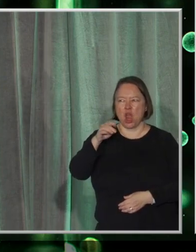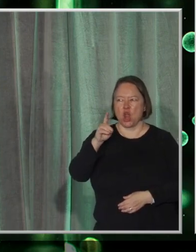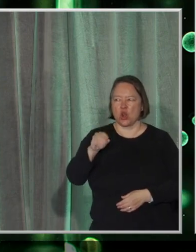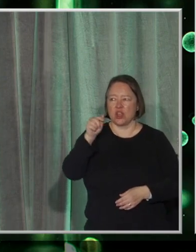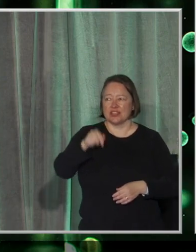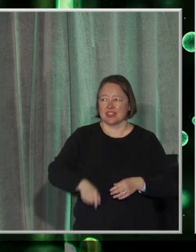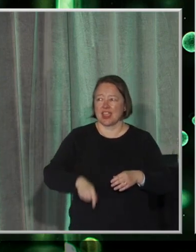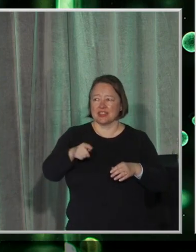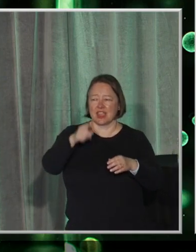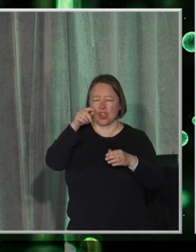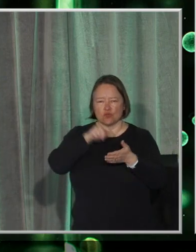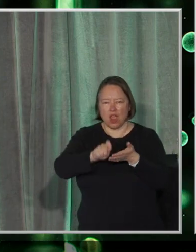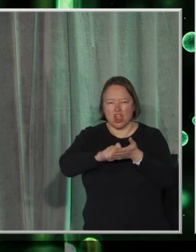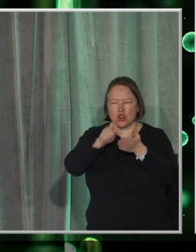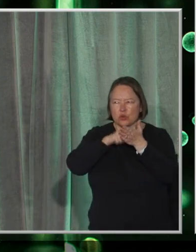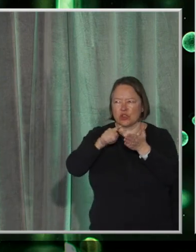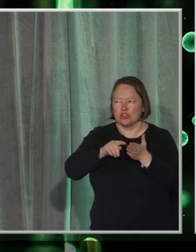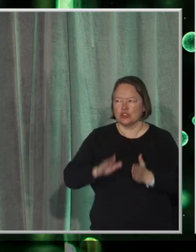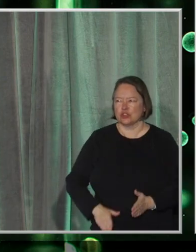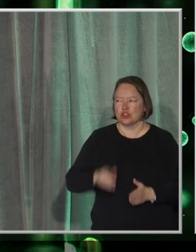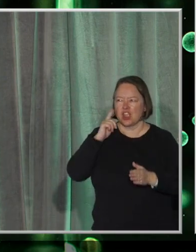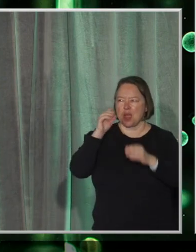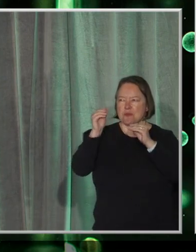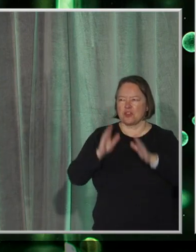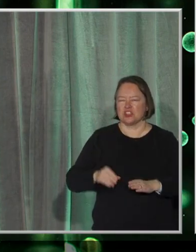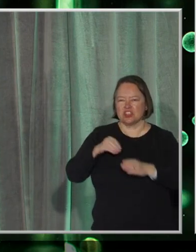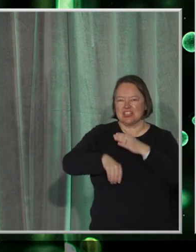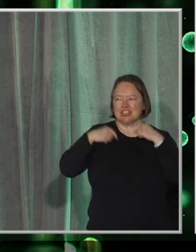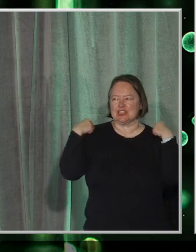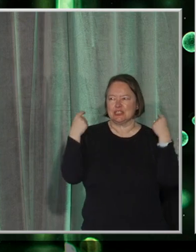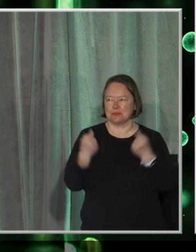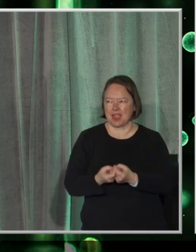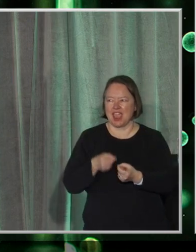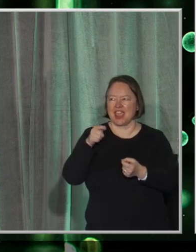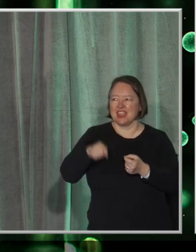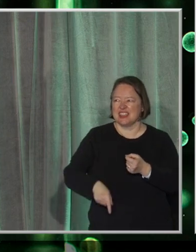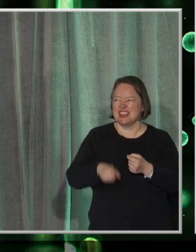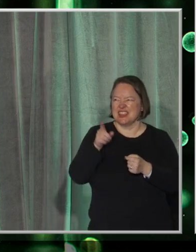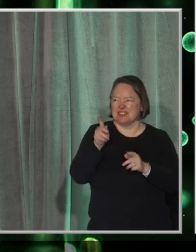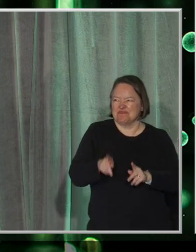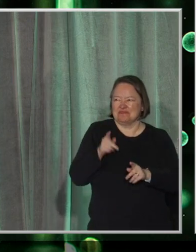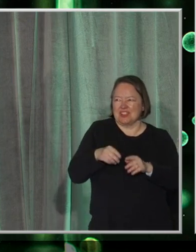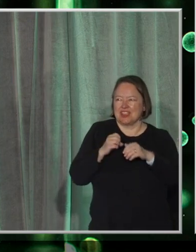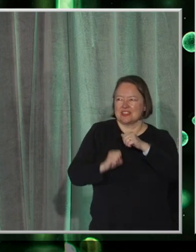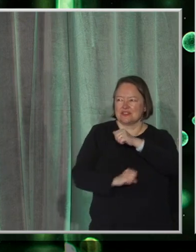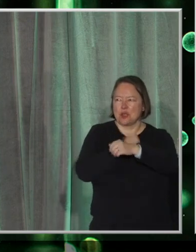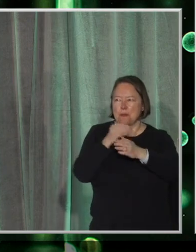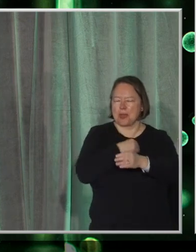in Spain. Shel is a founding member of the NGO, the Cascade Collective for